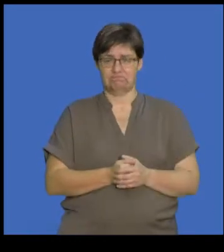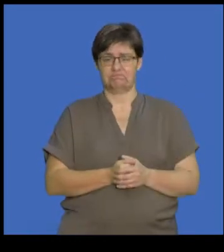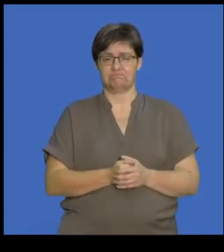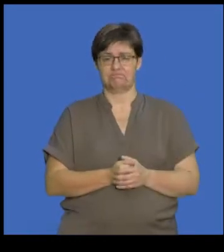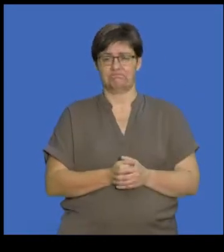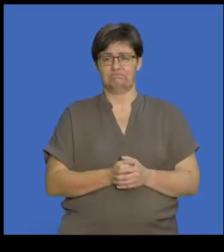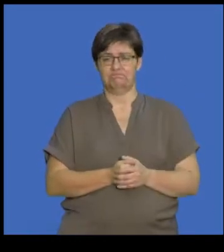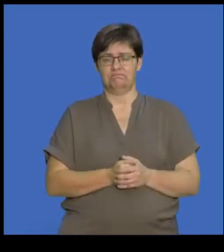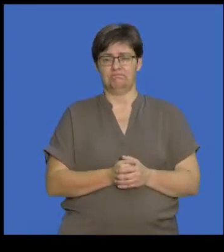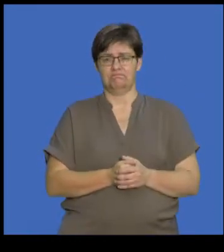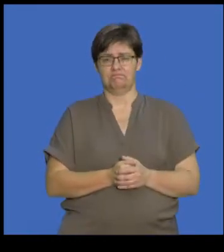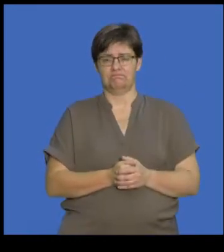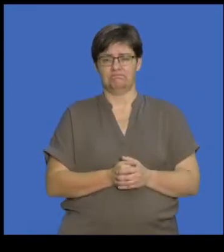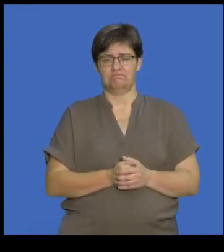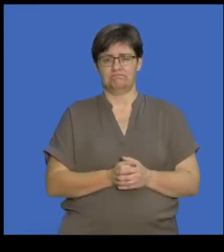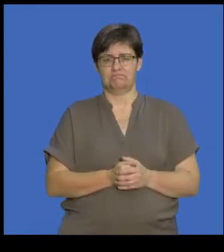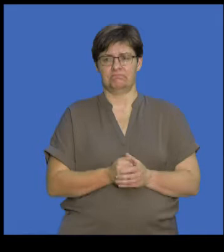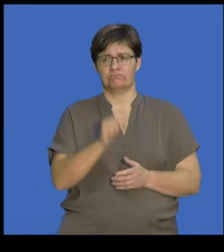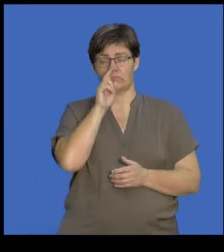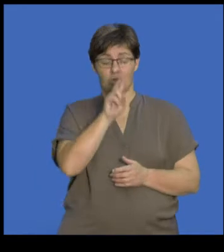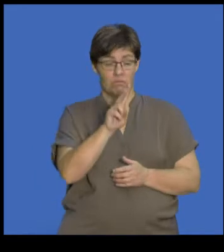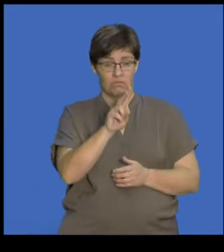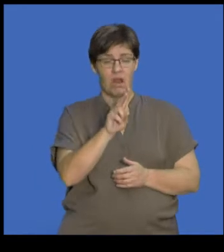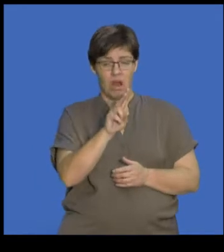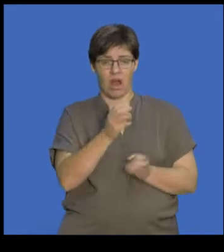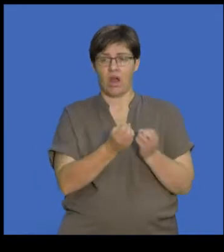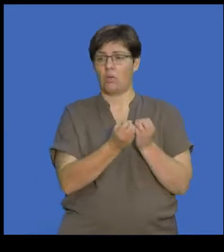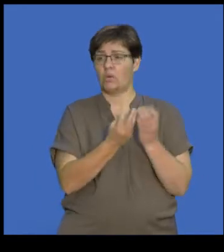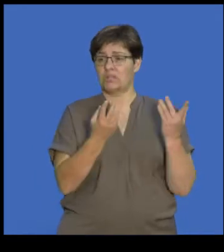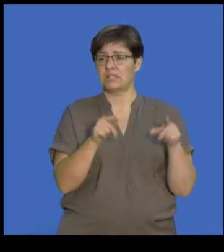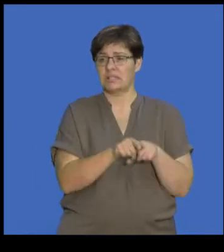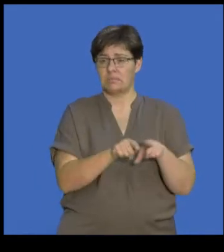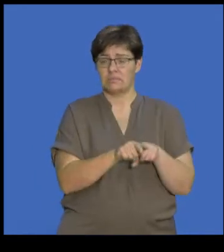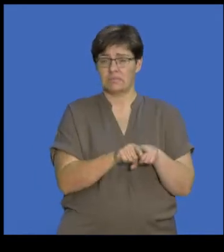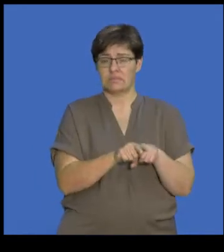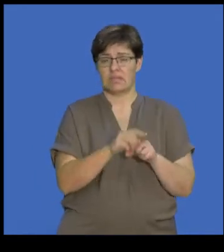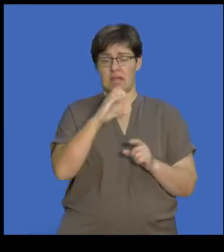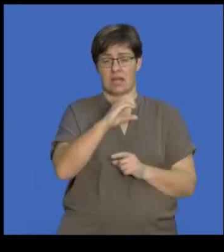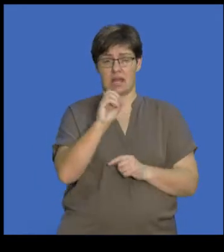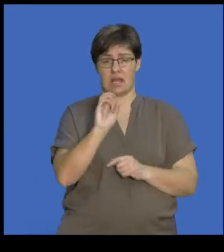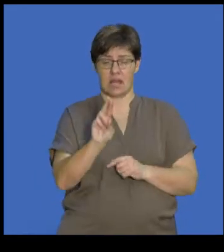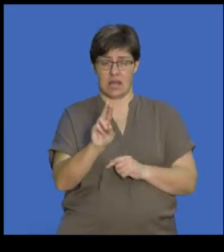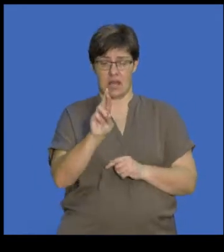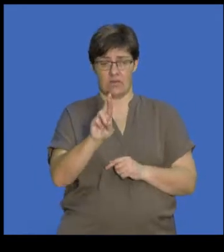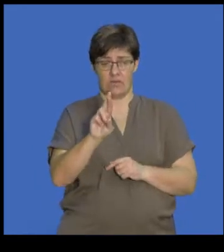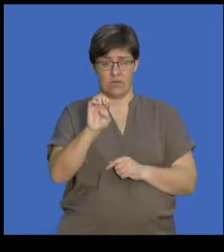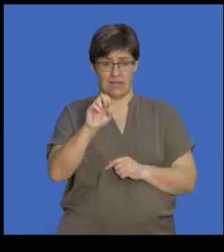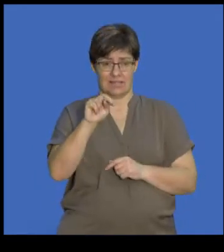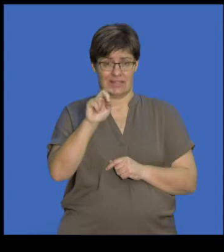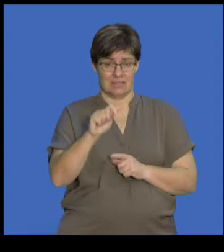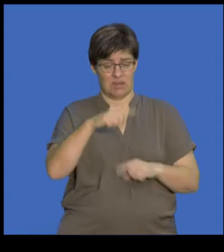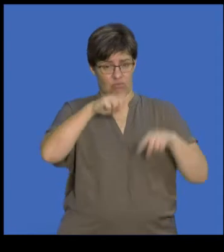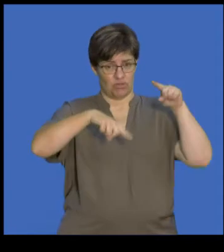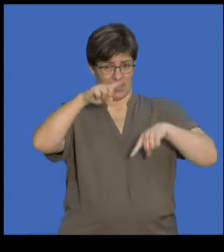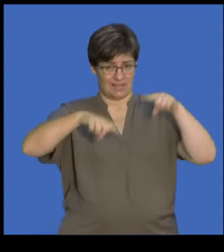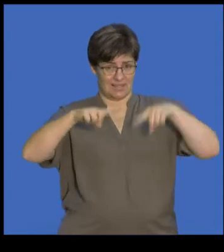Okay. So we are going to look at concepts or quantities such as current. All right. Which has to do